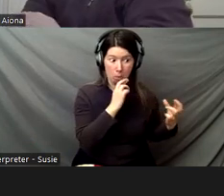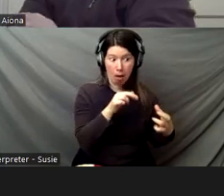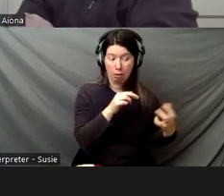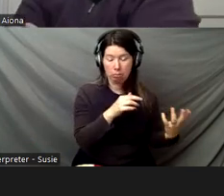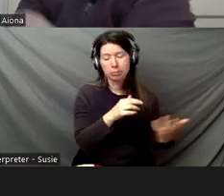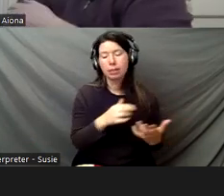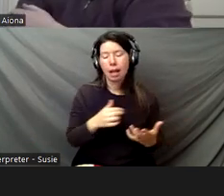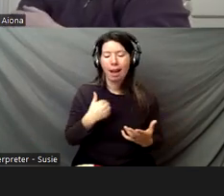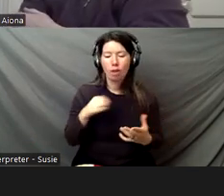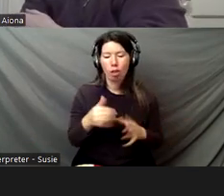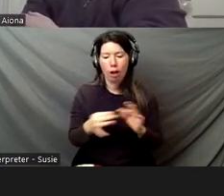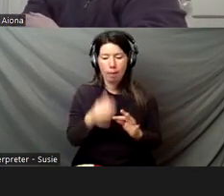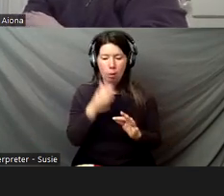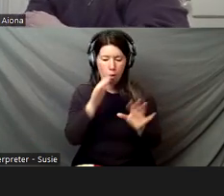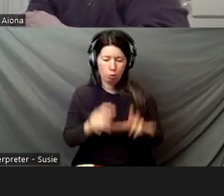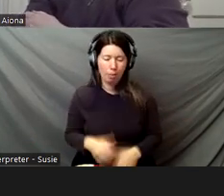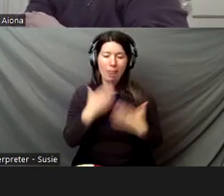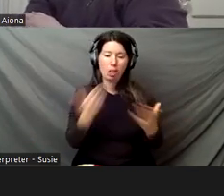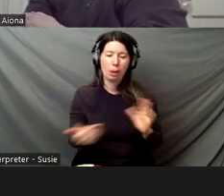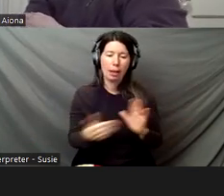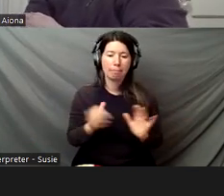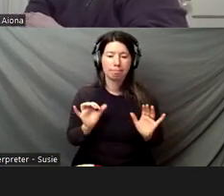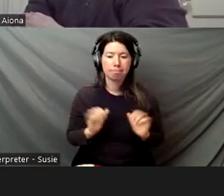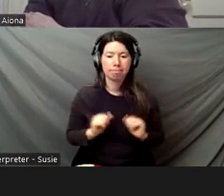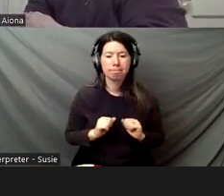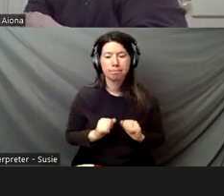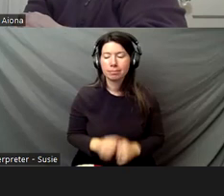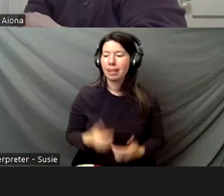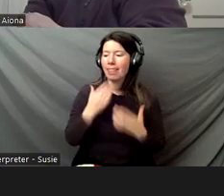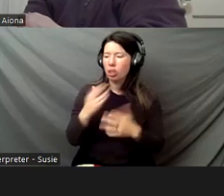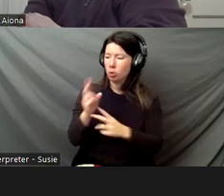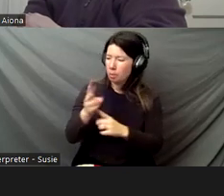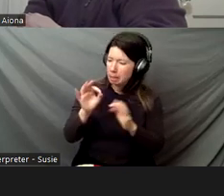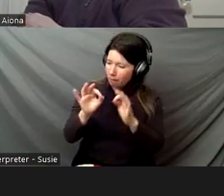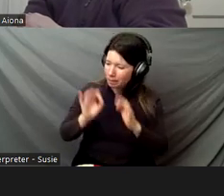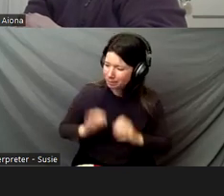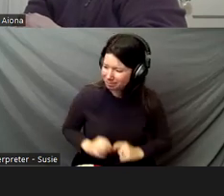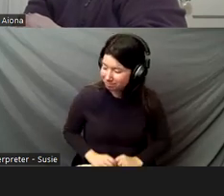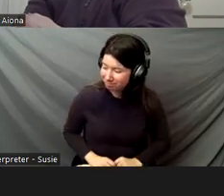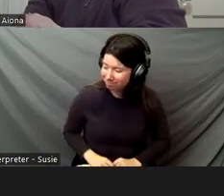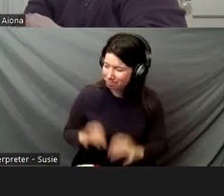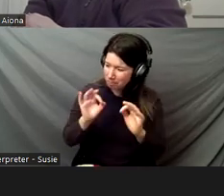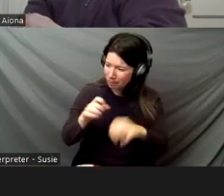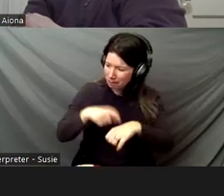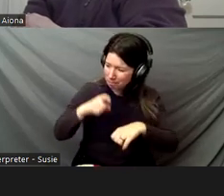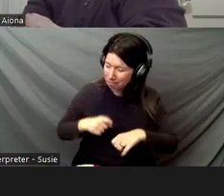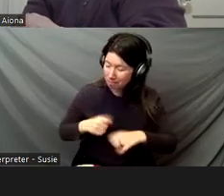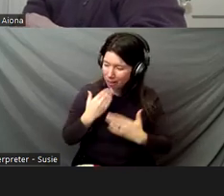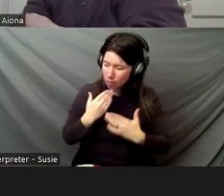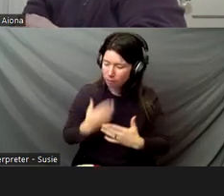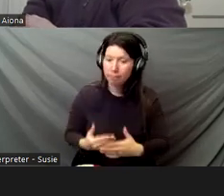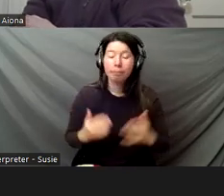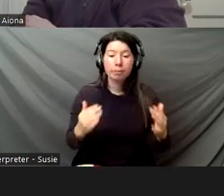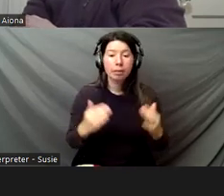again. Thank you so much, Commissioner Dan. 2 minutes was perfect, was spot on. Thank you.